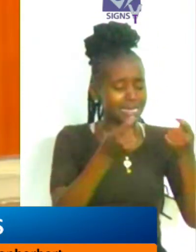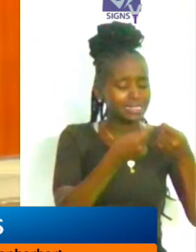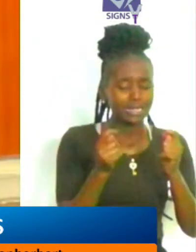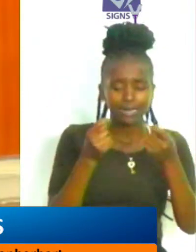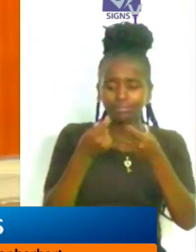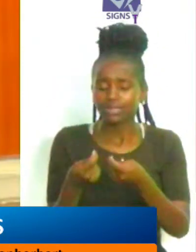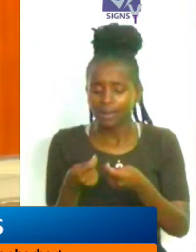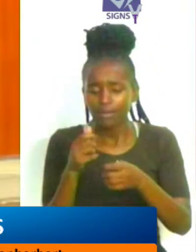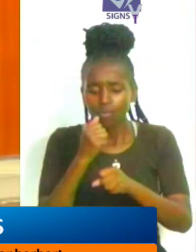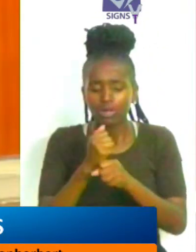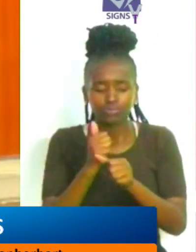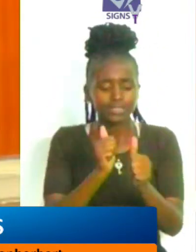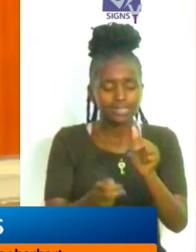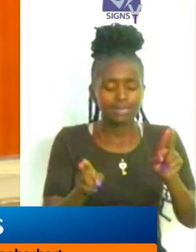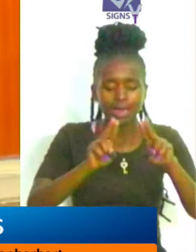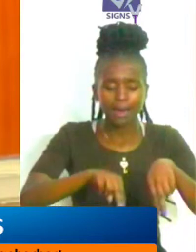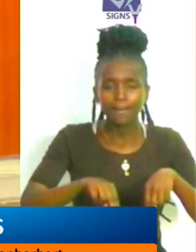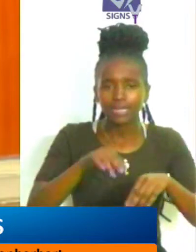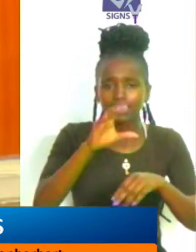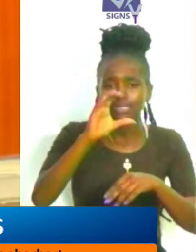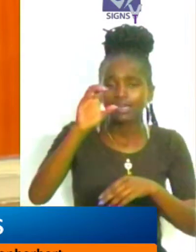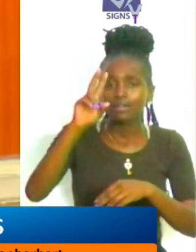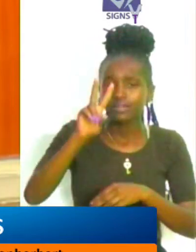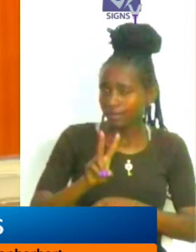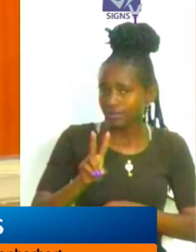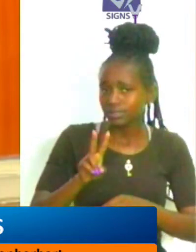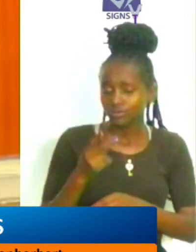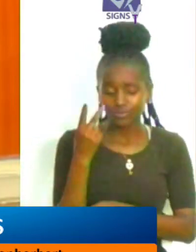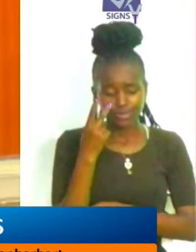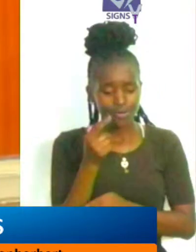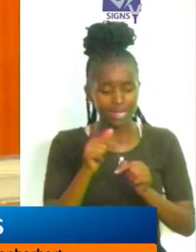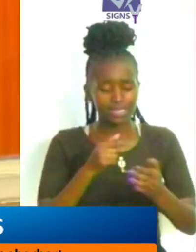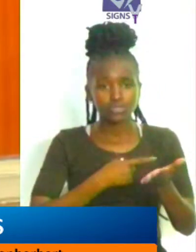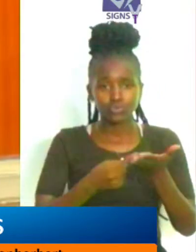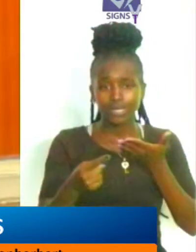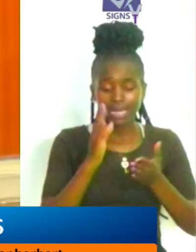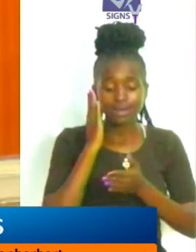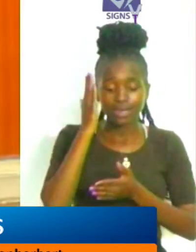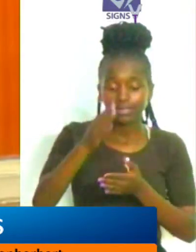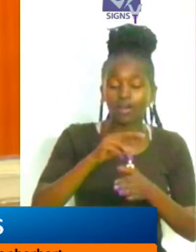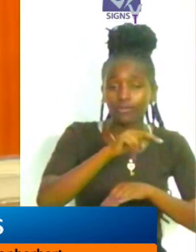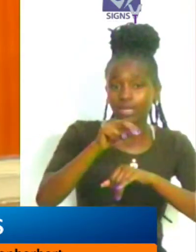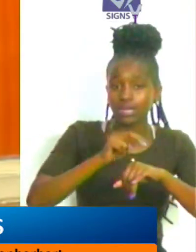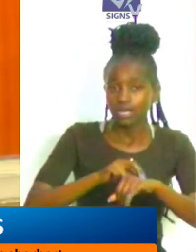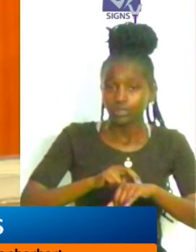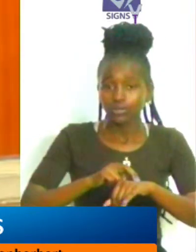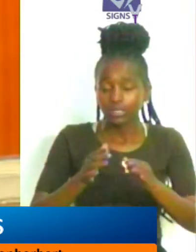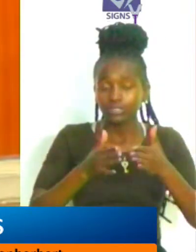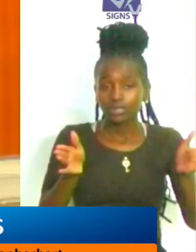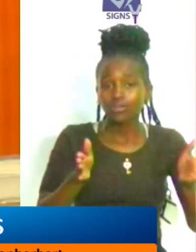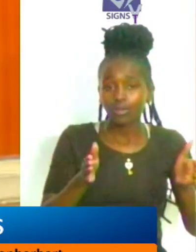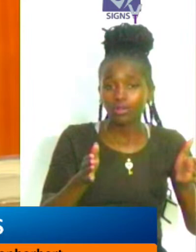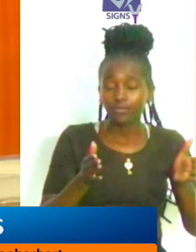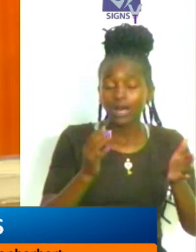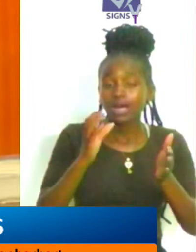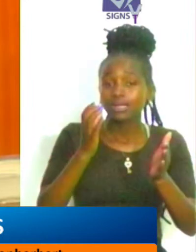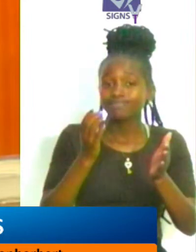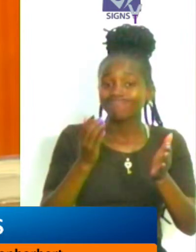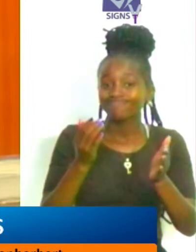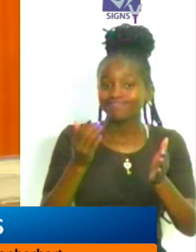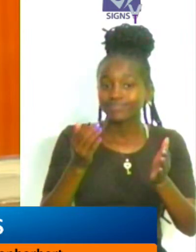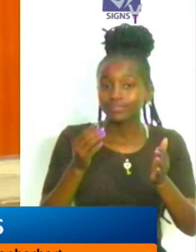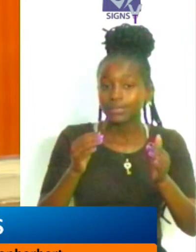service. This week, the Director General of National Youth Service, Madam Matilda Pamela